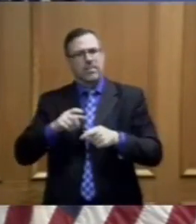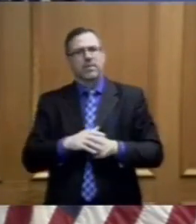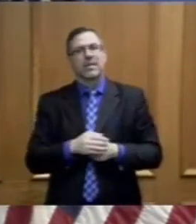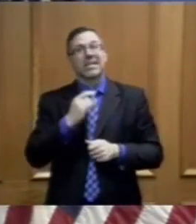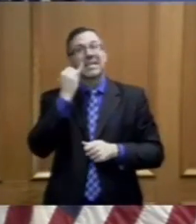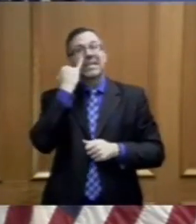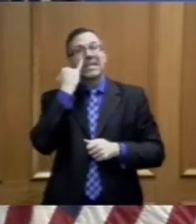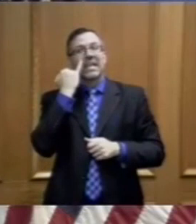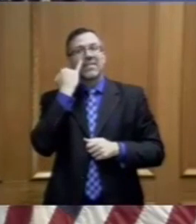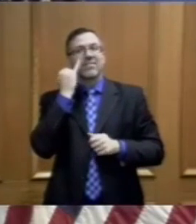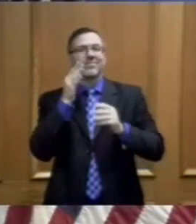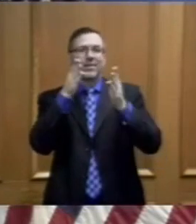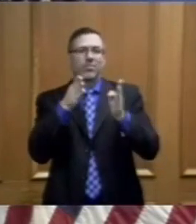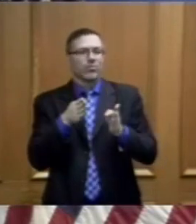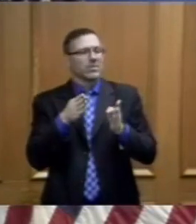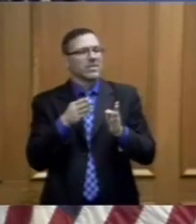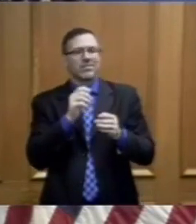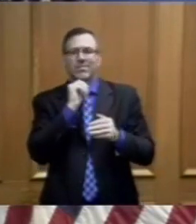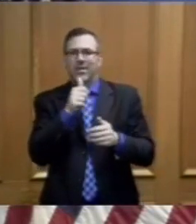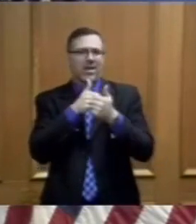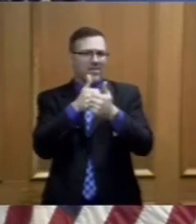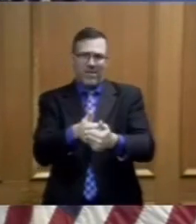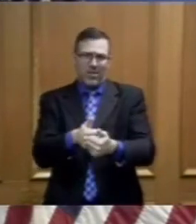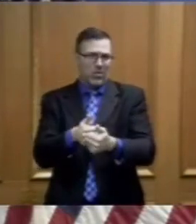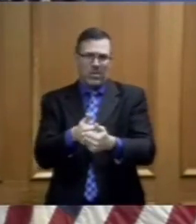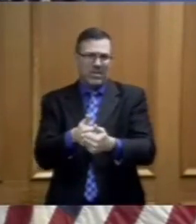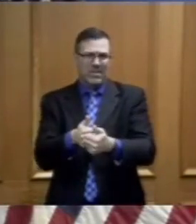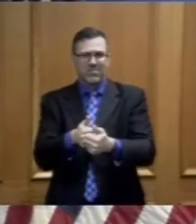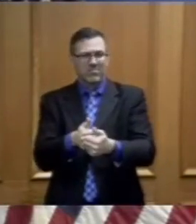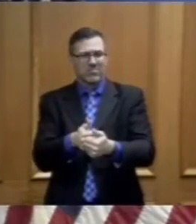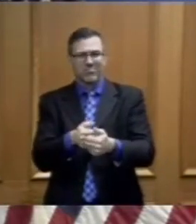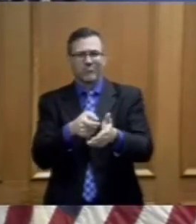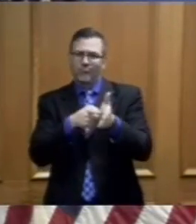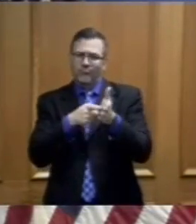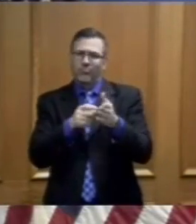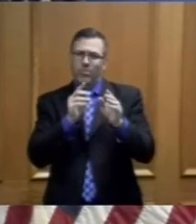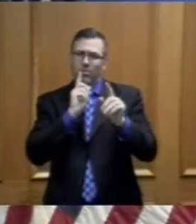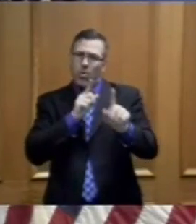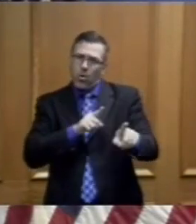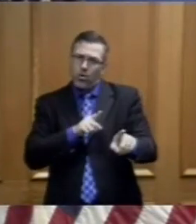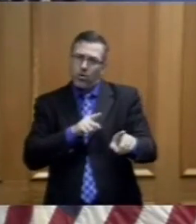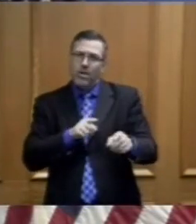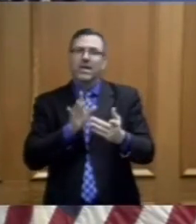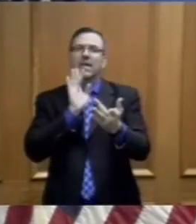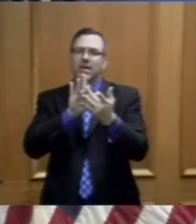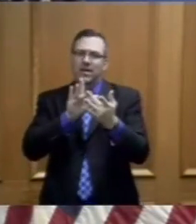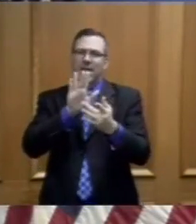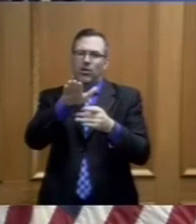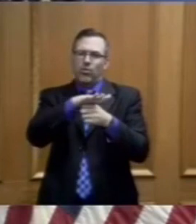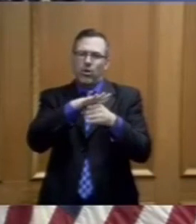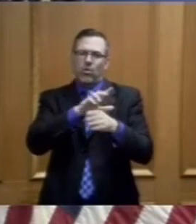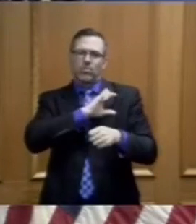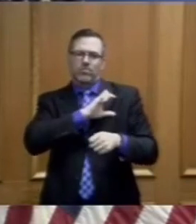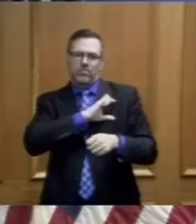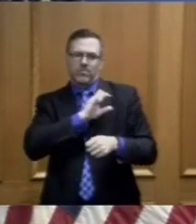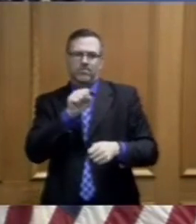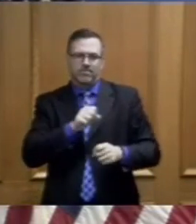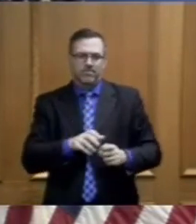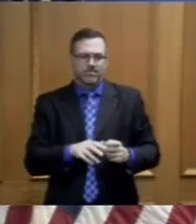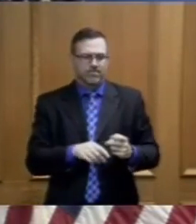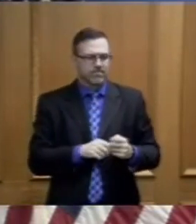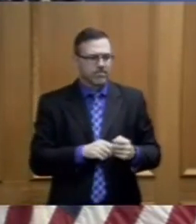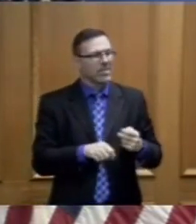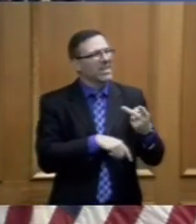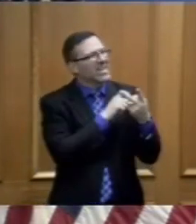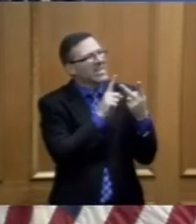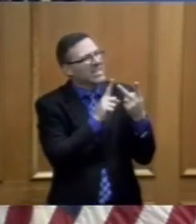someone that's not complying with an order, then they need to contact their local law enforcement official. And my